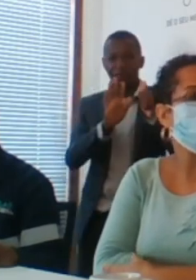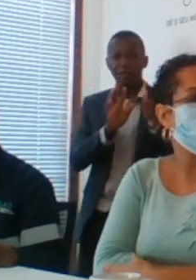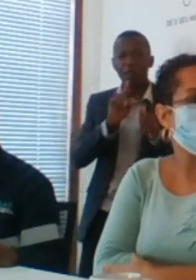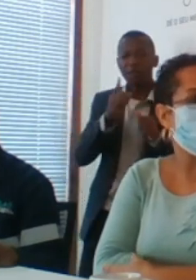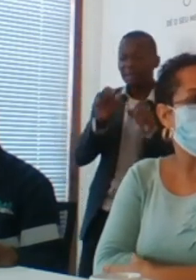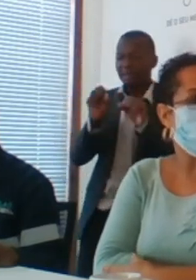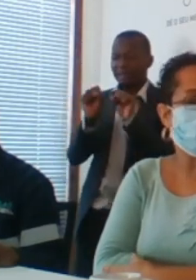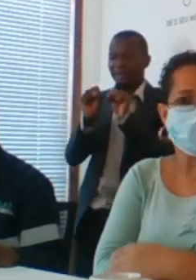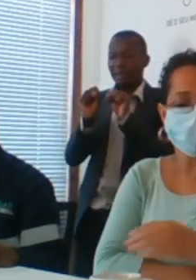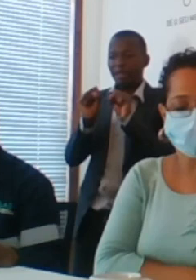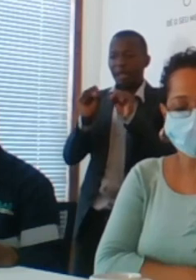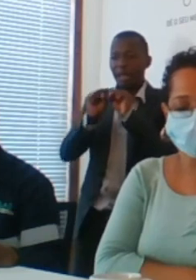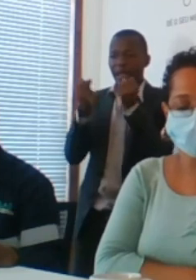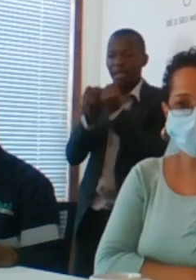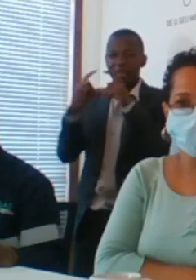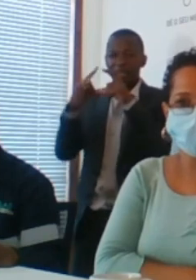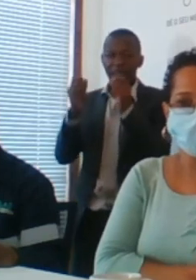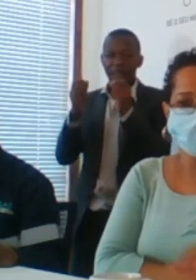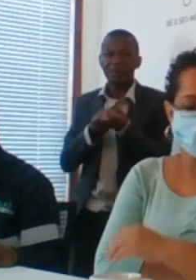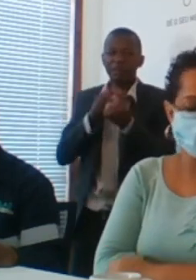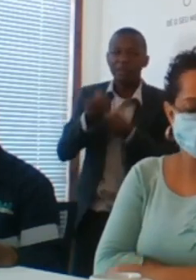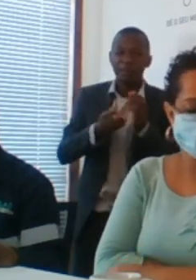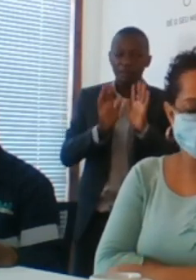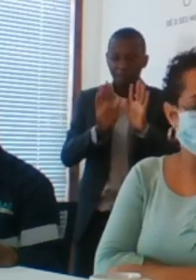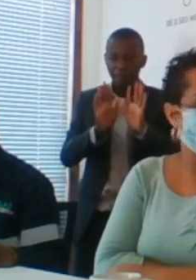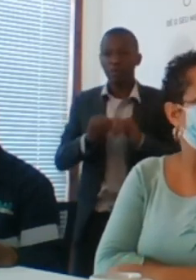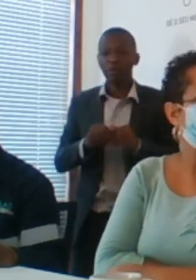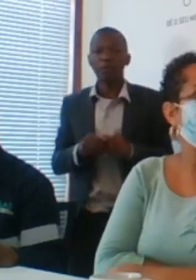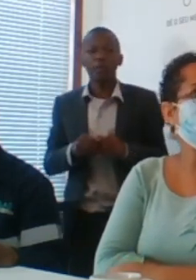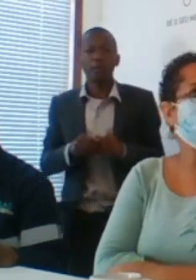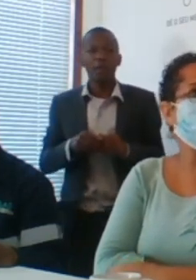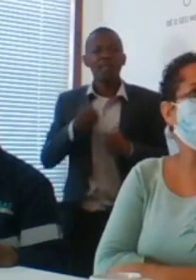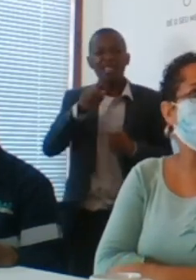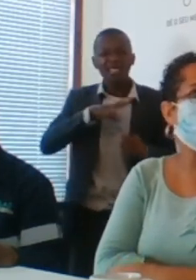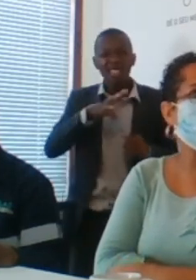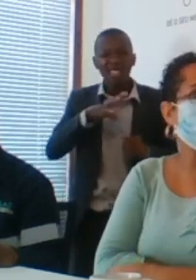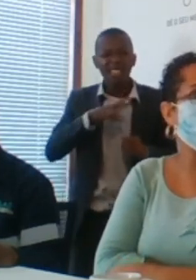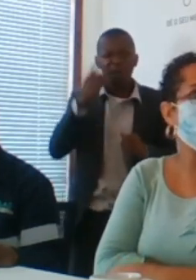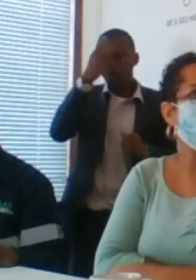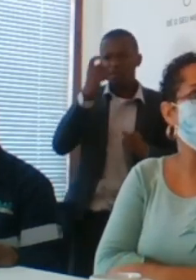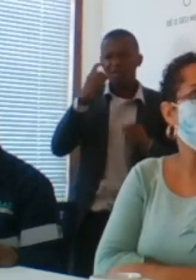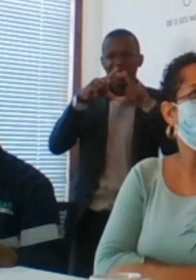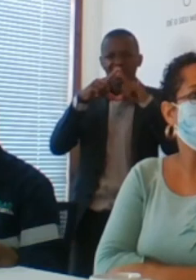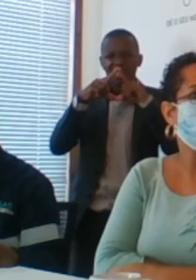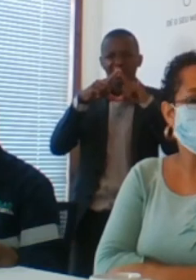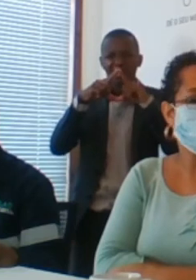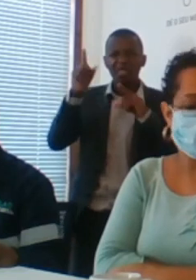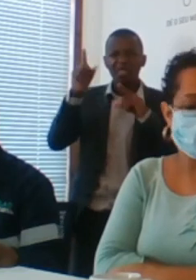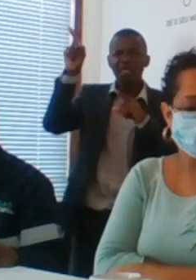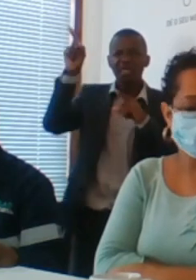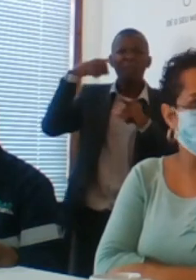make a quick comment on the question coming from Pemba, is that? Yes. Right. Who